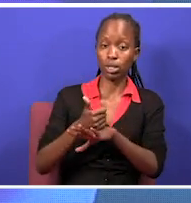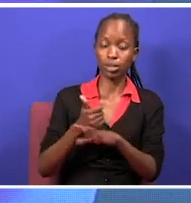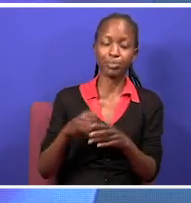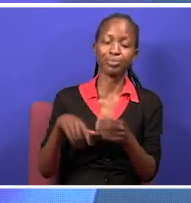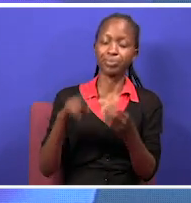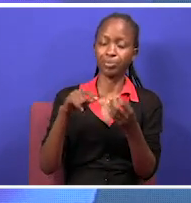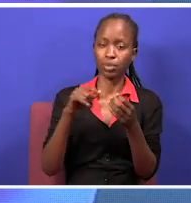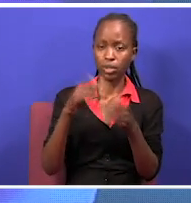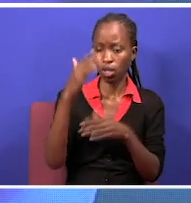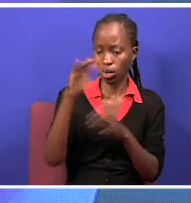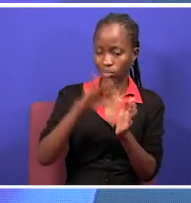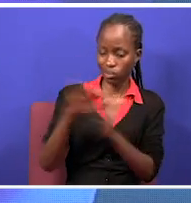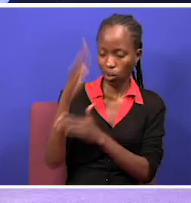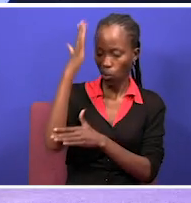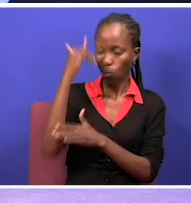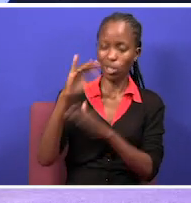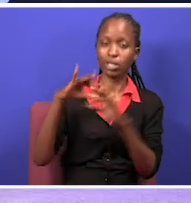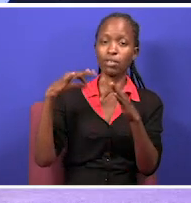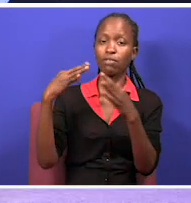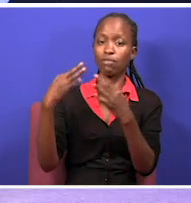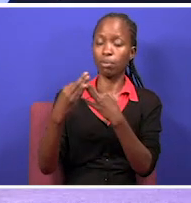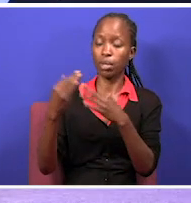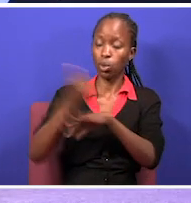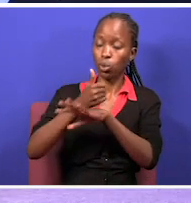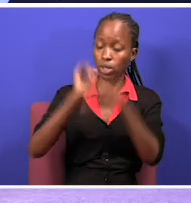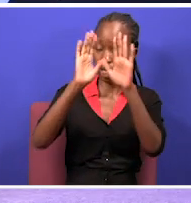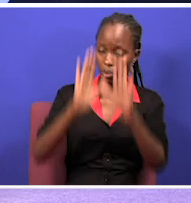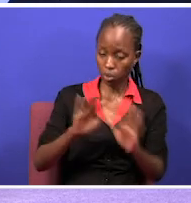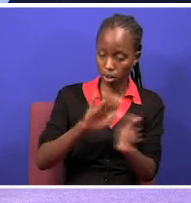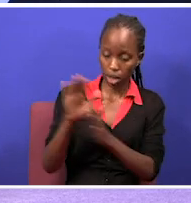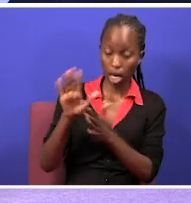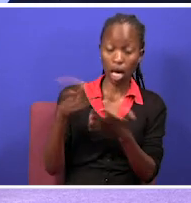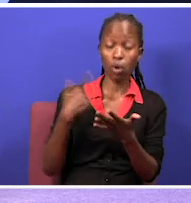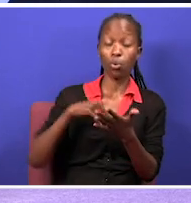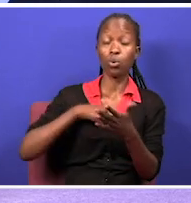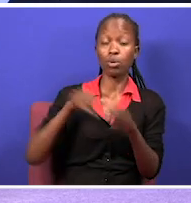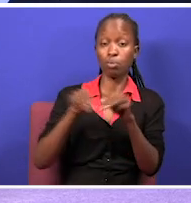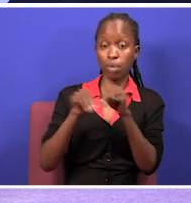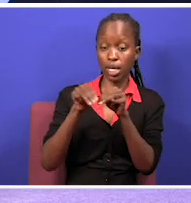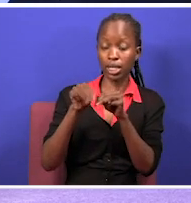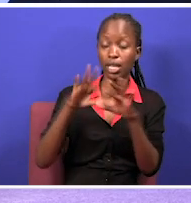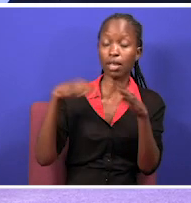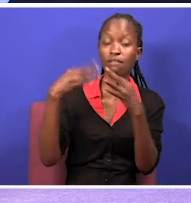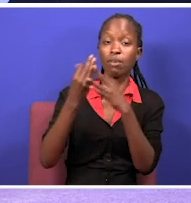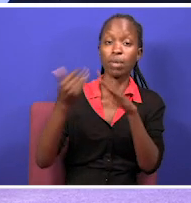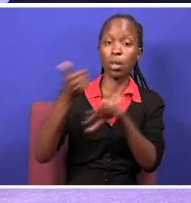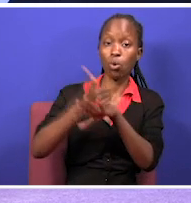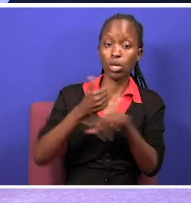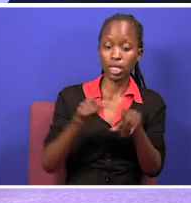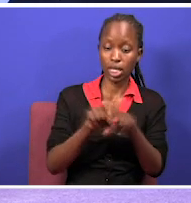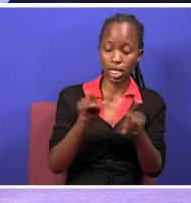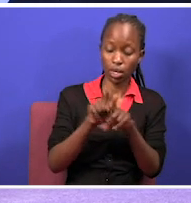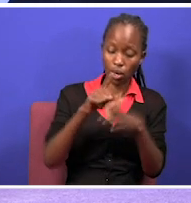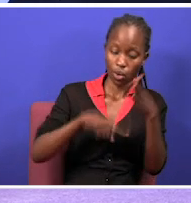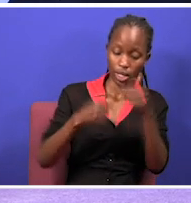Why is it significant? How do we manage the family altar and the